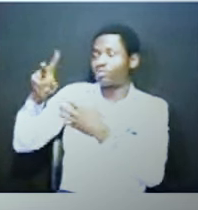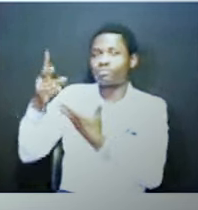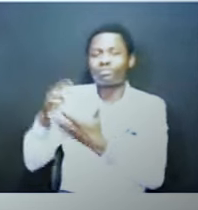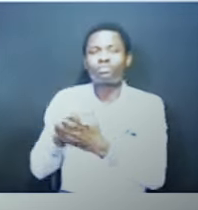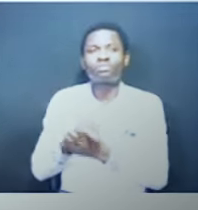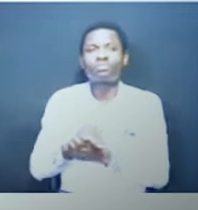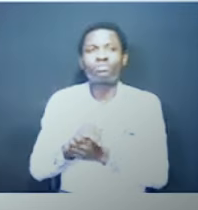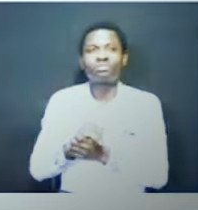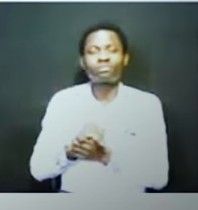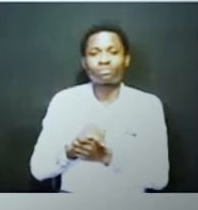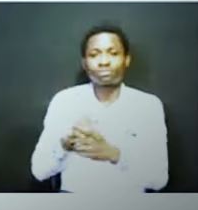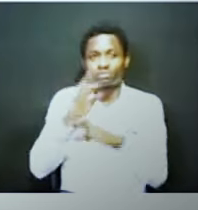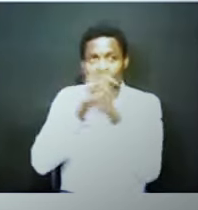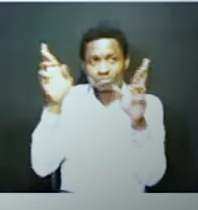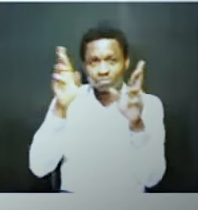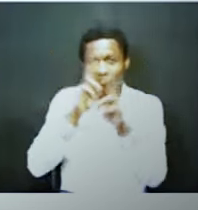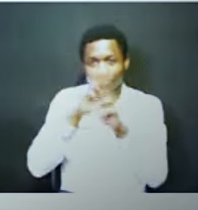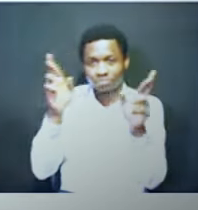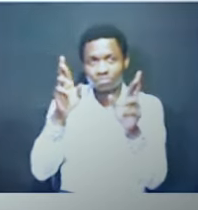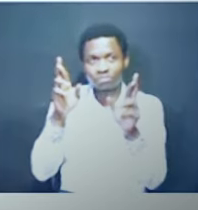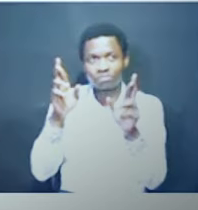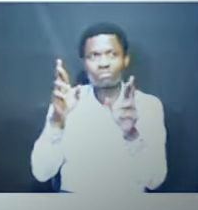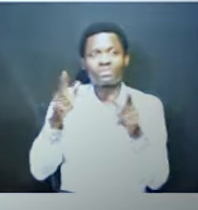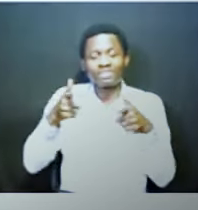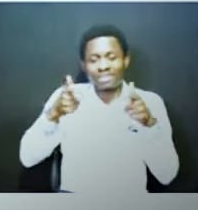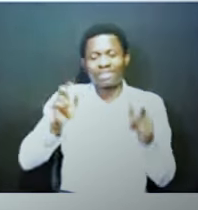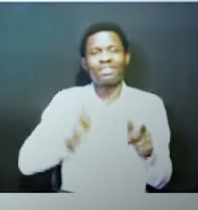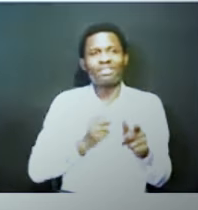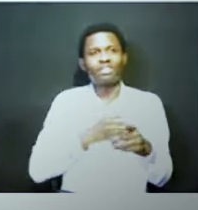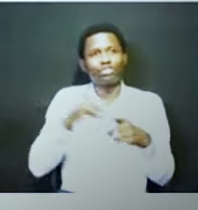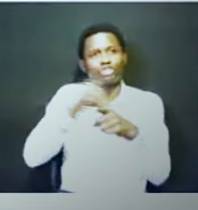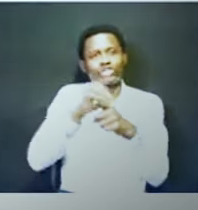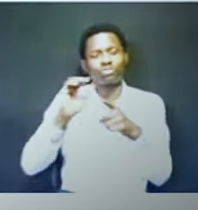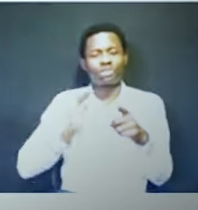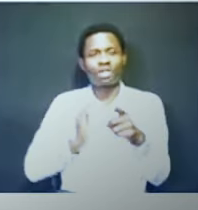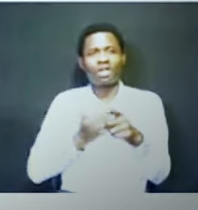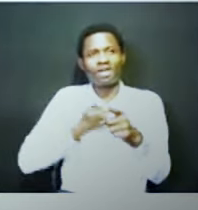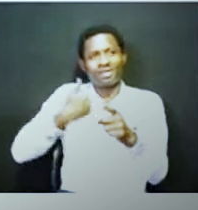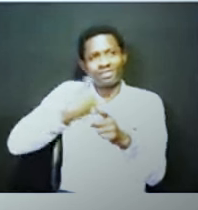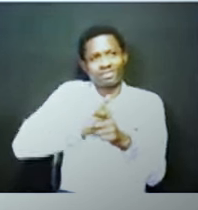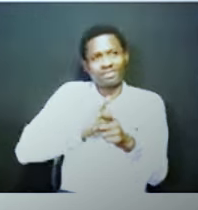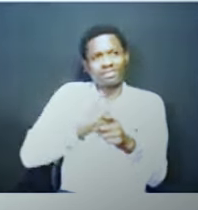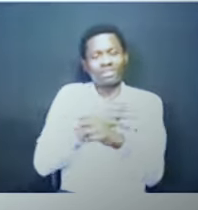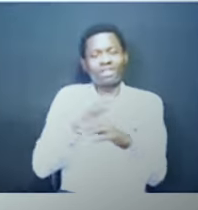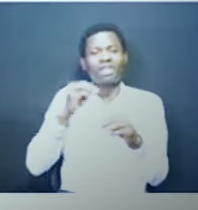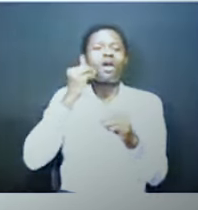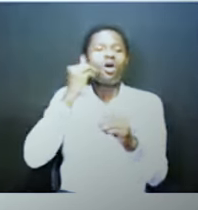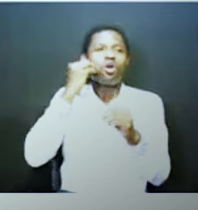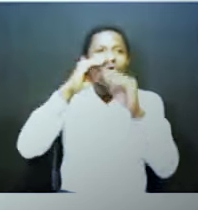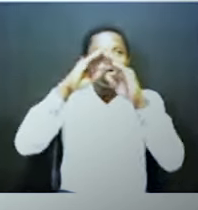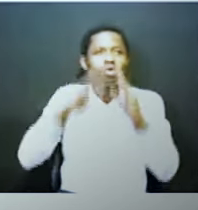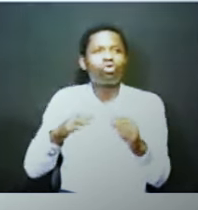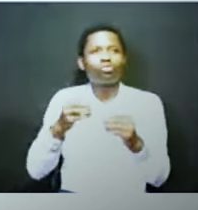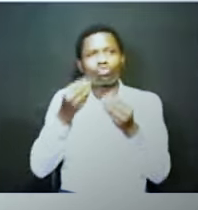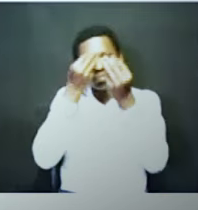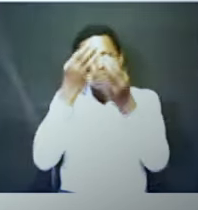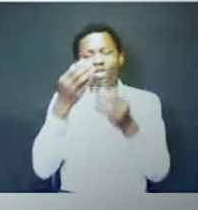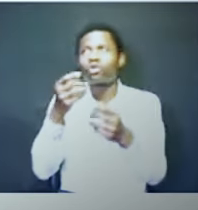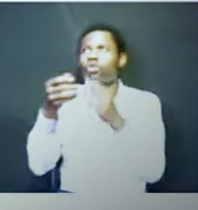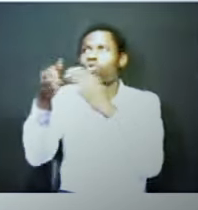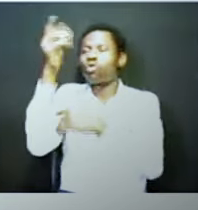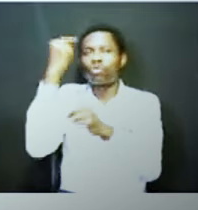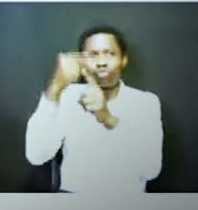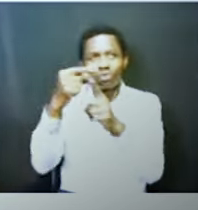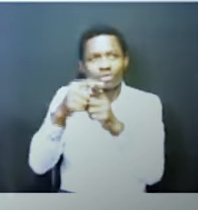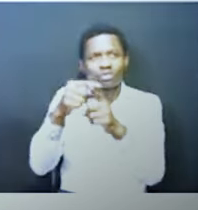close. Ready, go. Let us discipline ourselves and our household in obeying the word of God